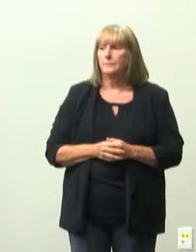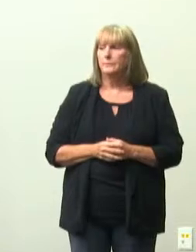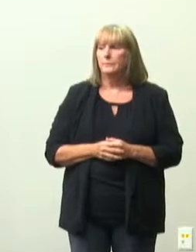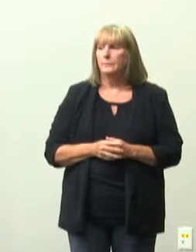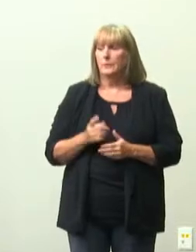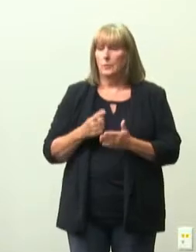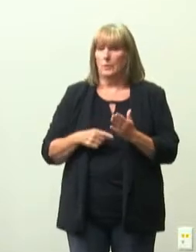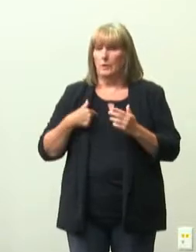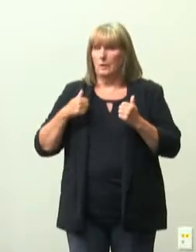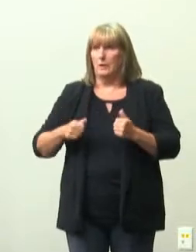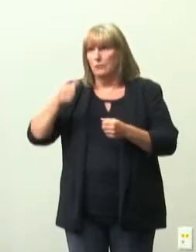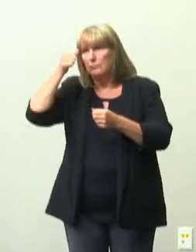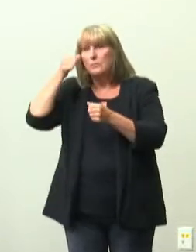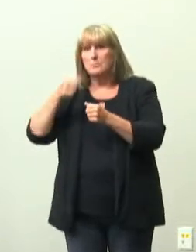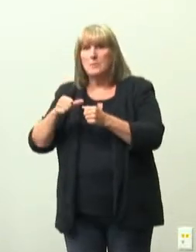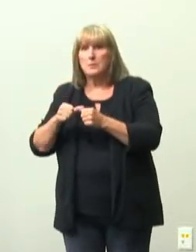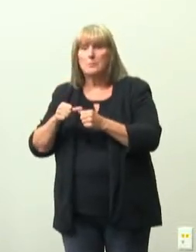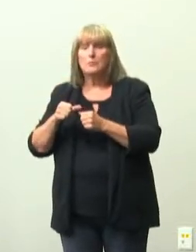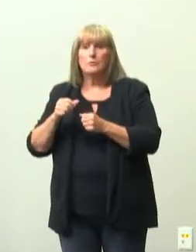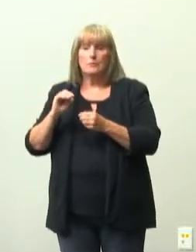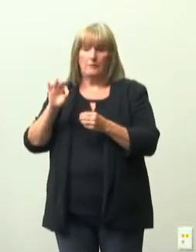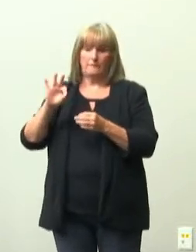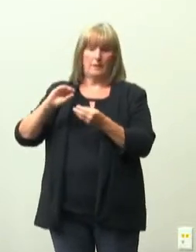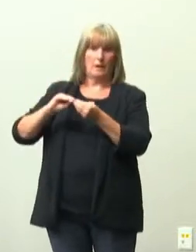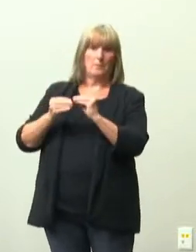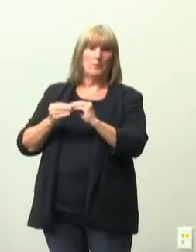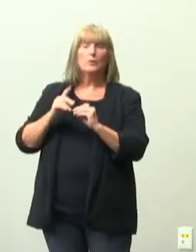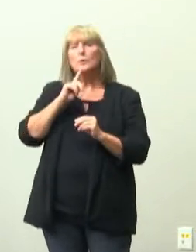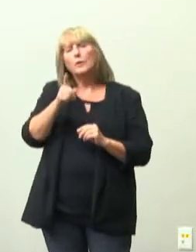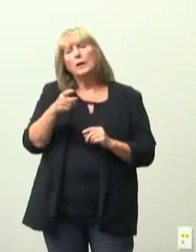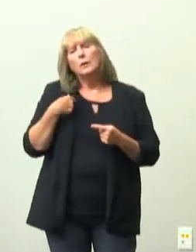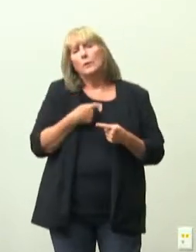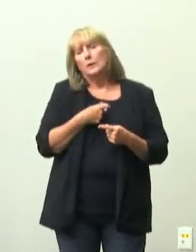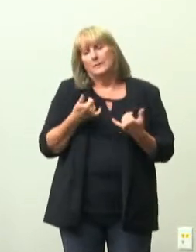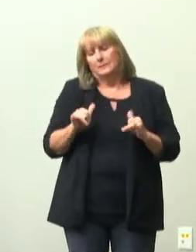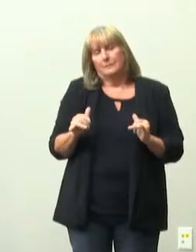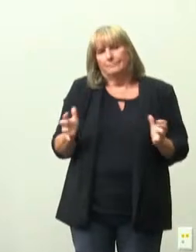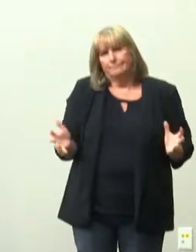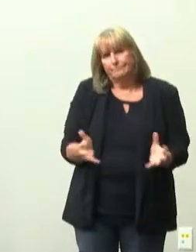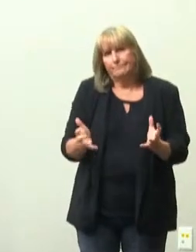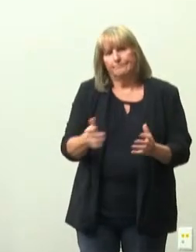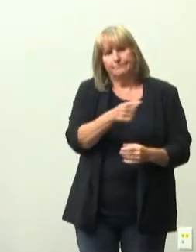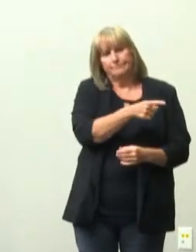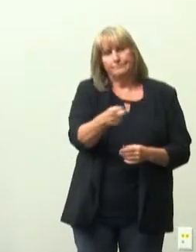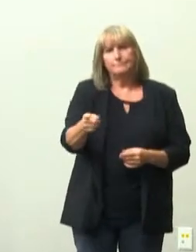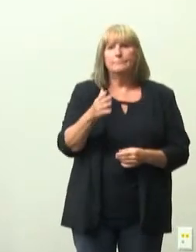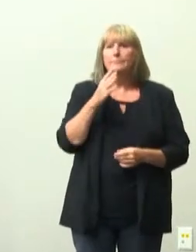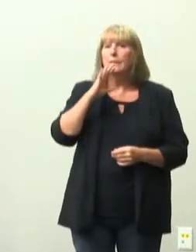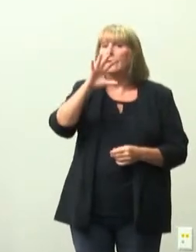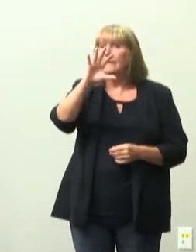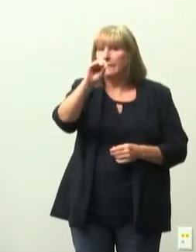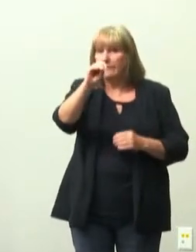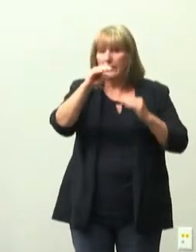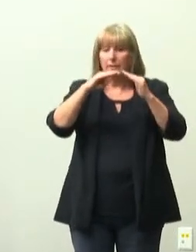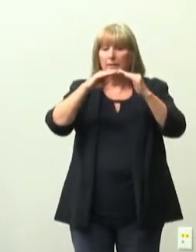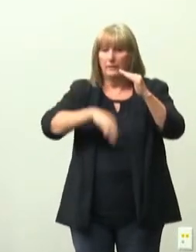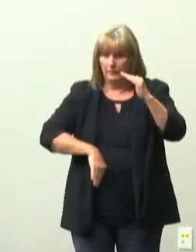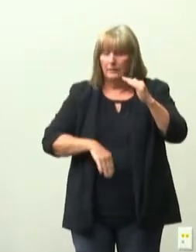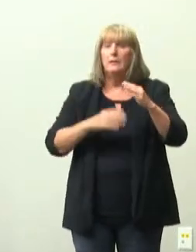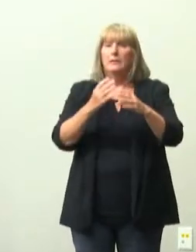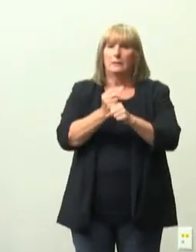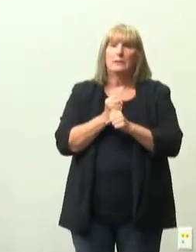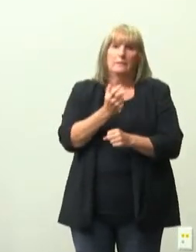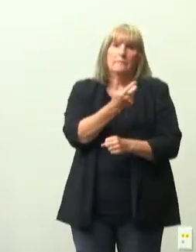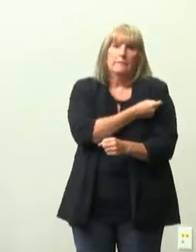can recall right off the top of my head. So really, we're still really encouraging those 50 and younger to get